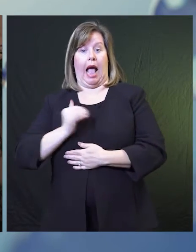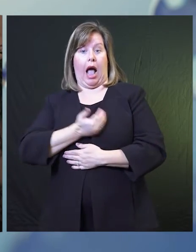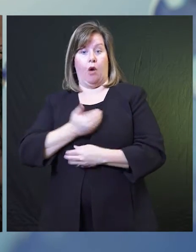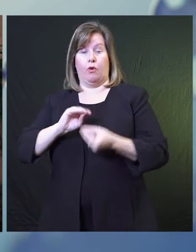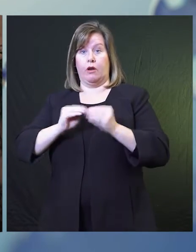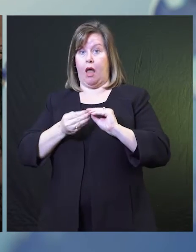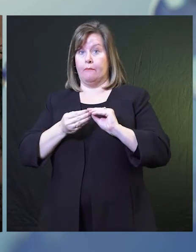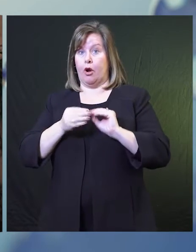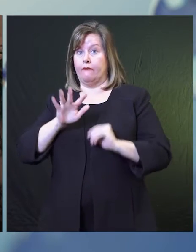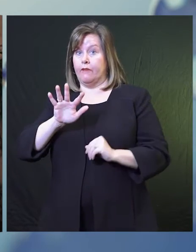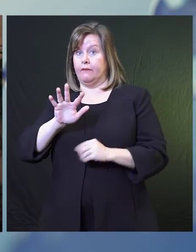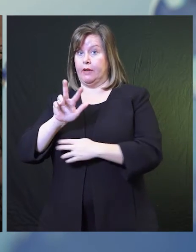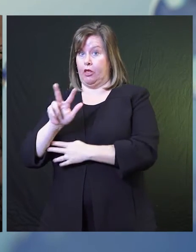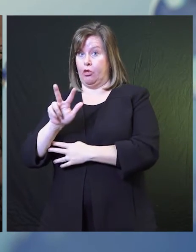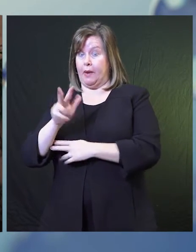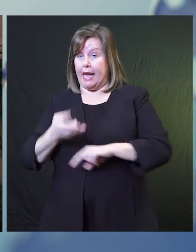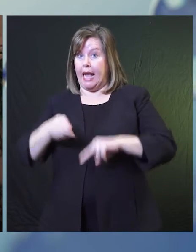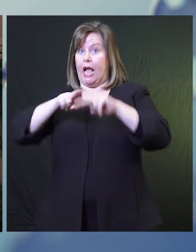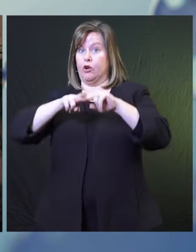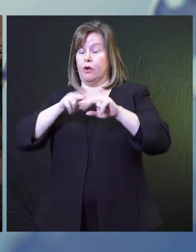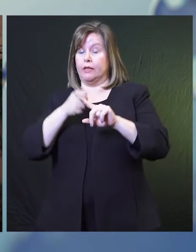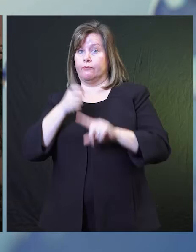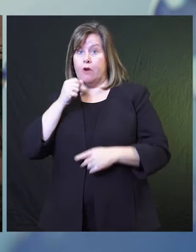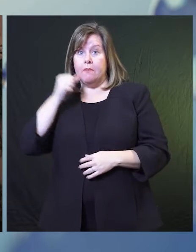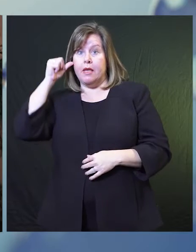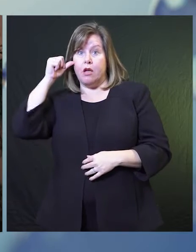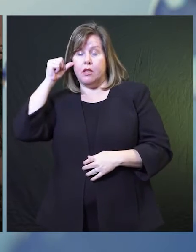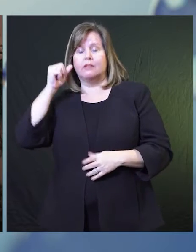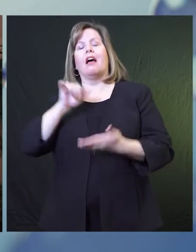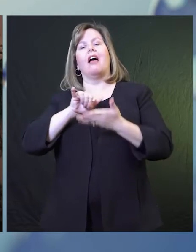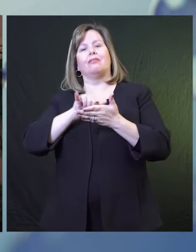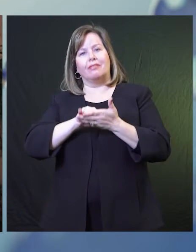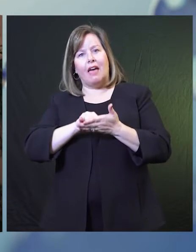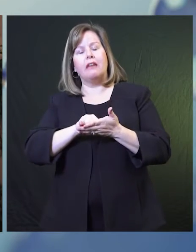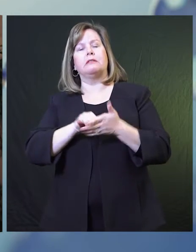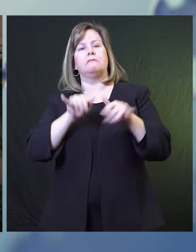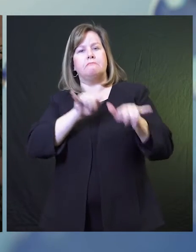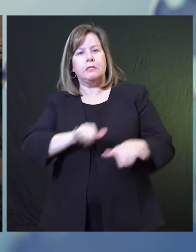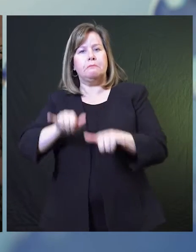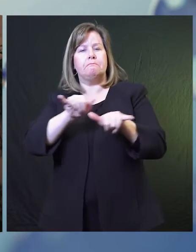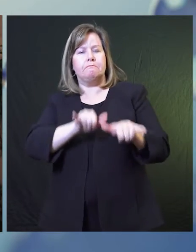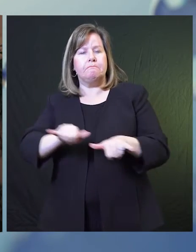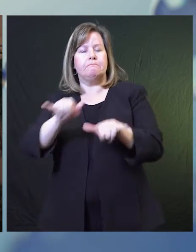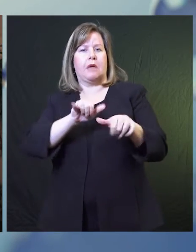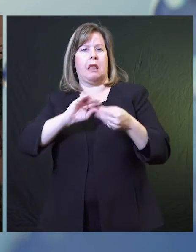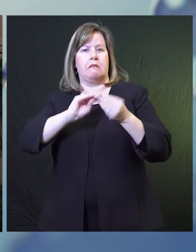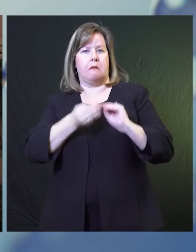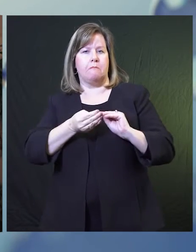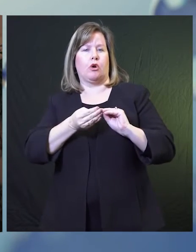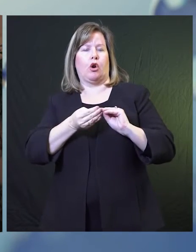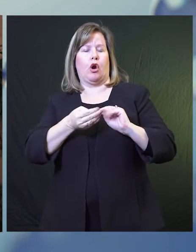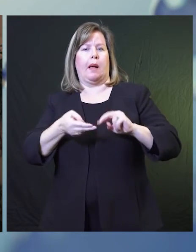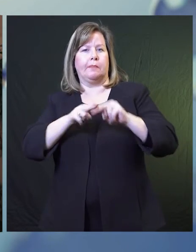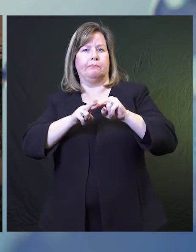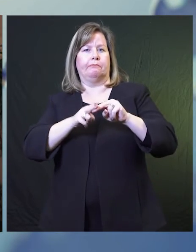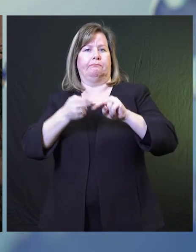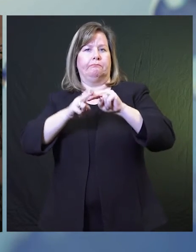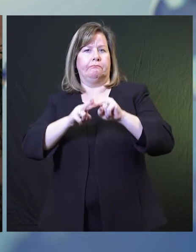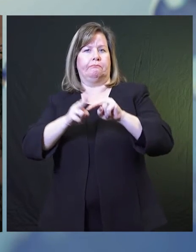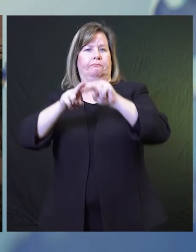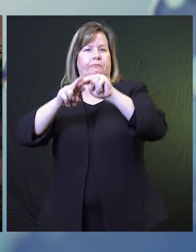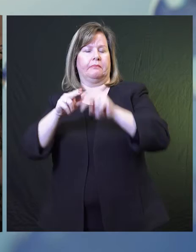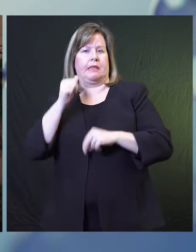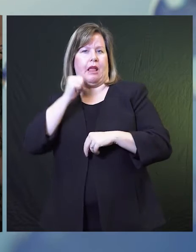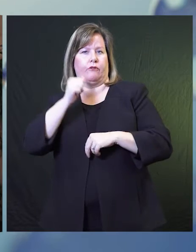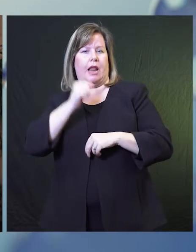of an increase. So that tends to be consistent with this idea that overall we're seeing a flattening of the curve here in